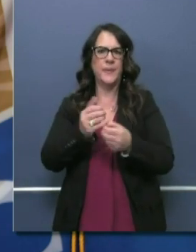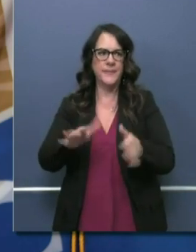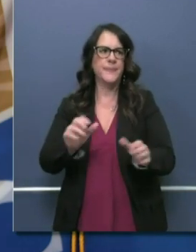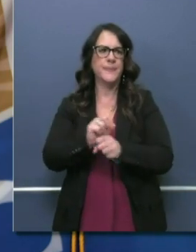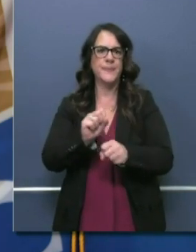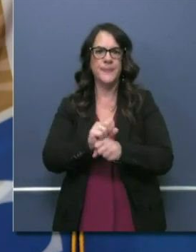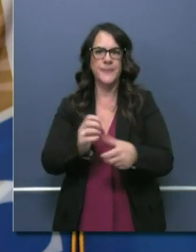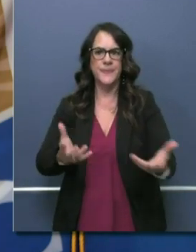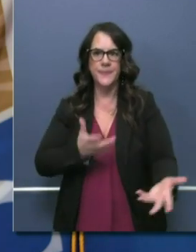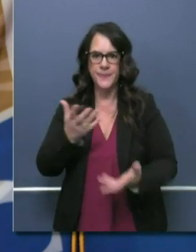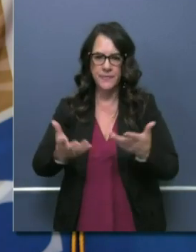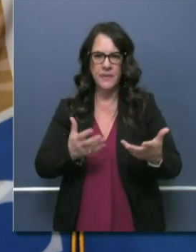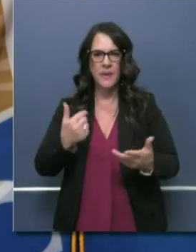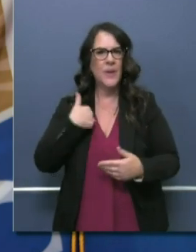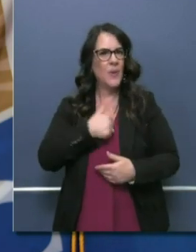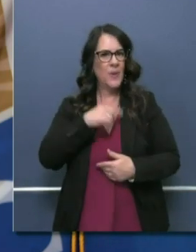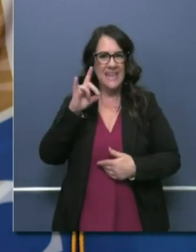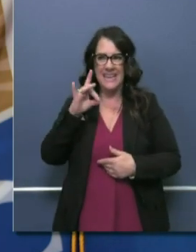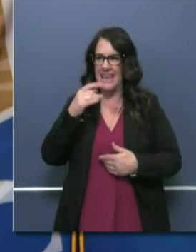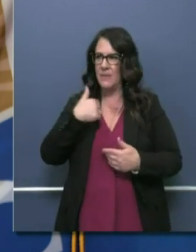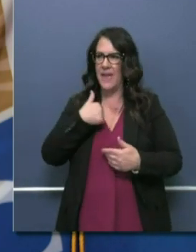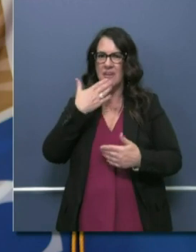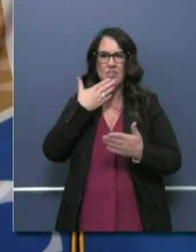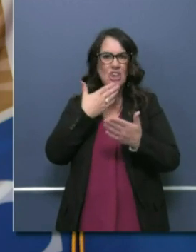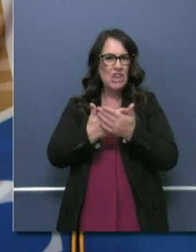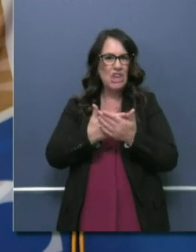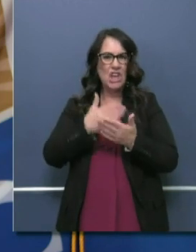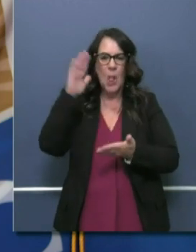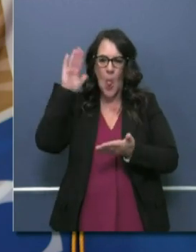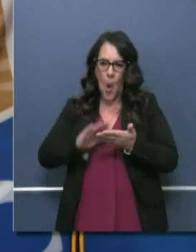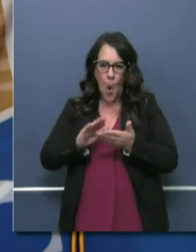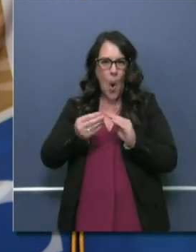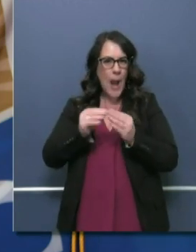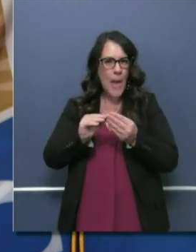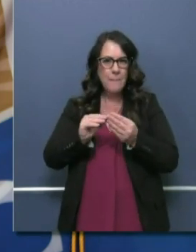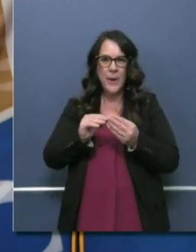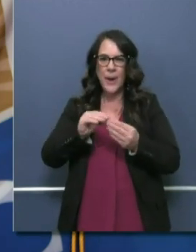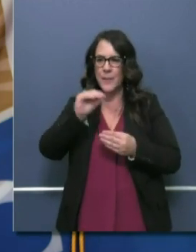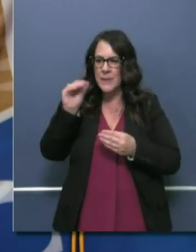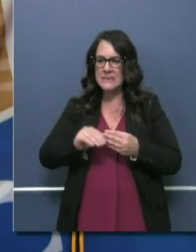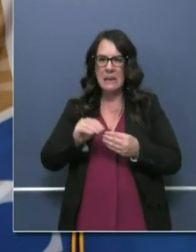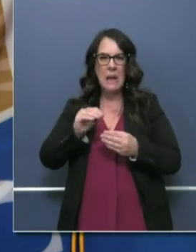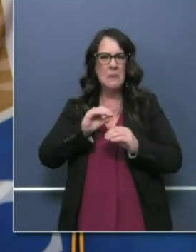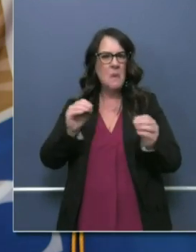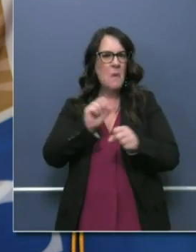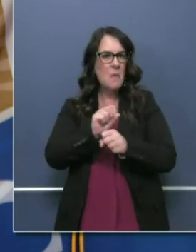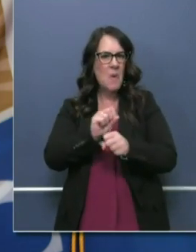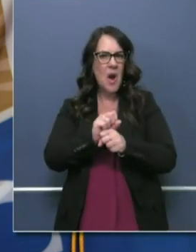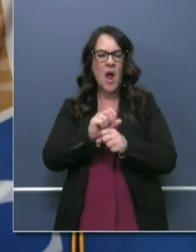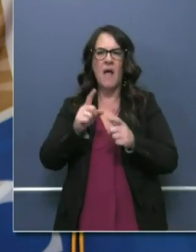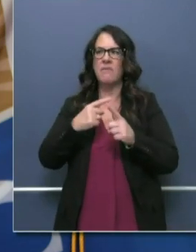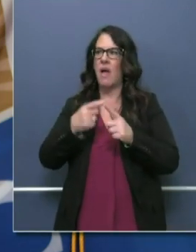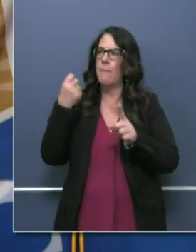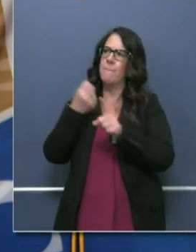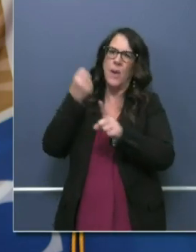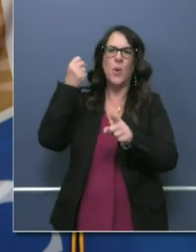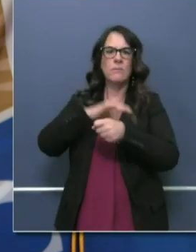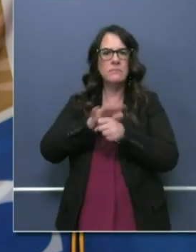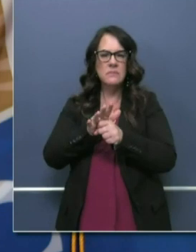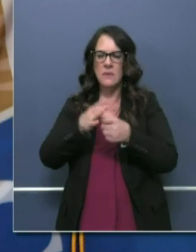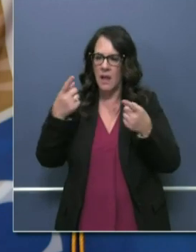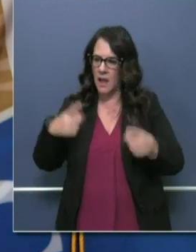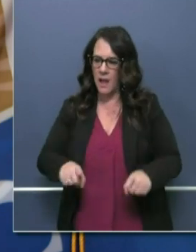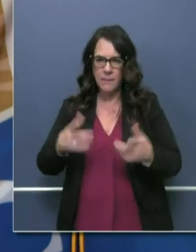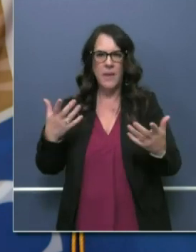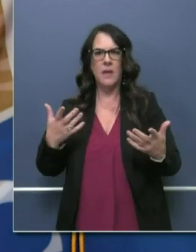lowest unemployment rate in our state's history, 119, which then became 120 consecutive months of net job growth. A few months